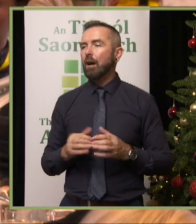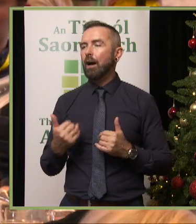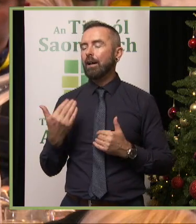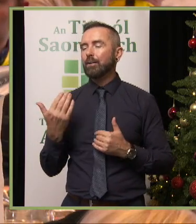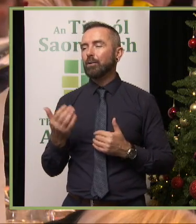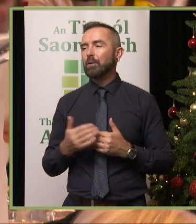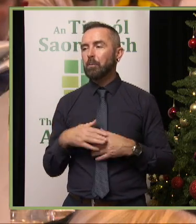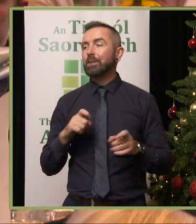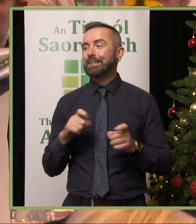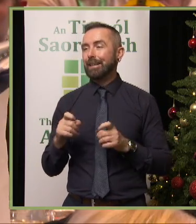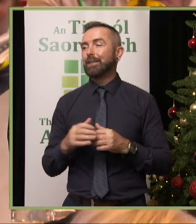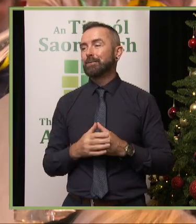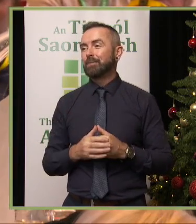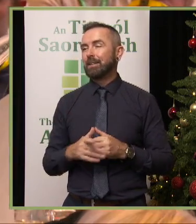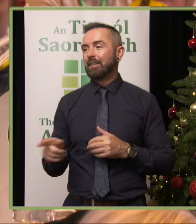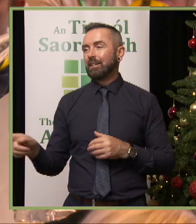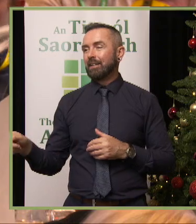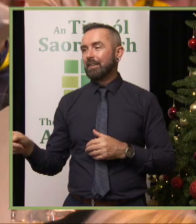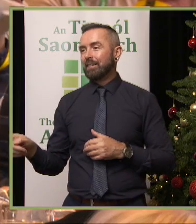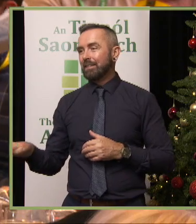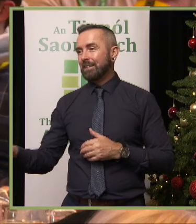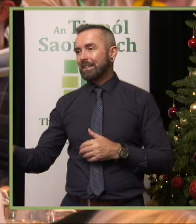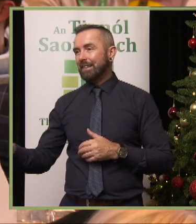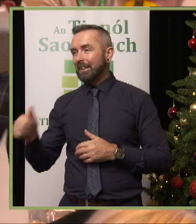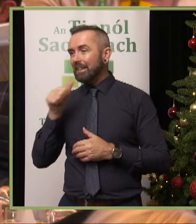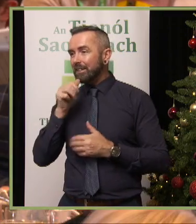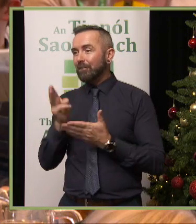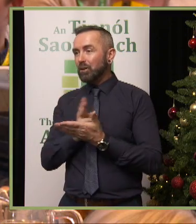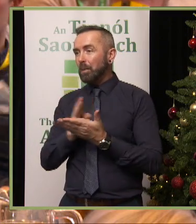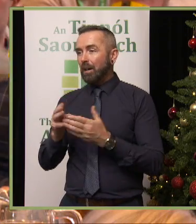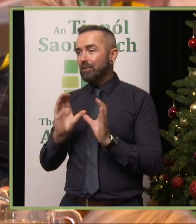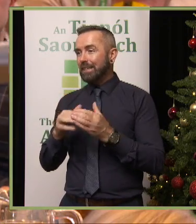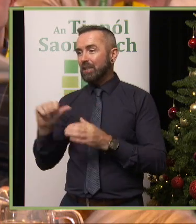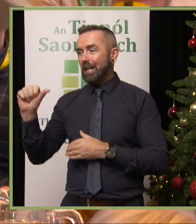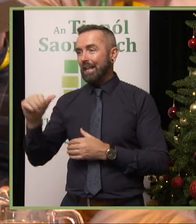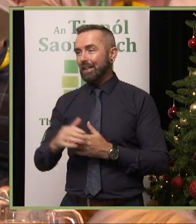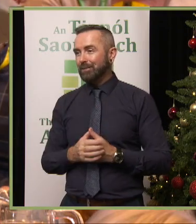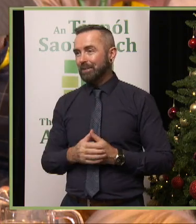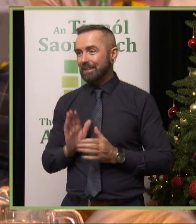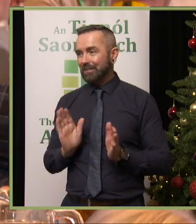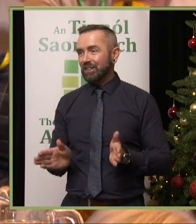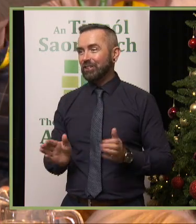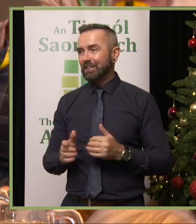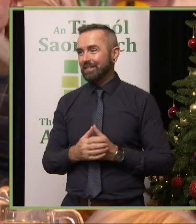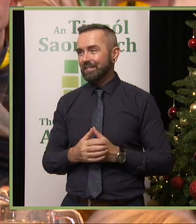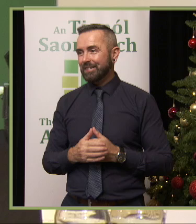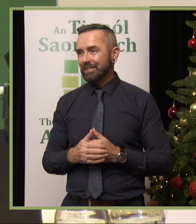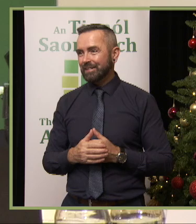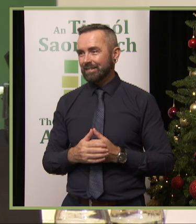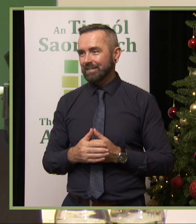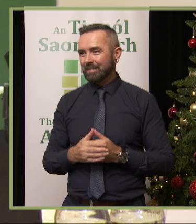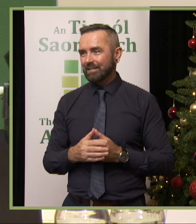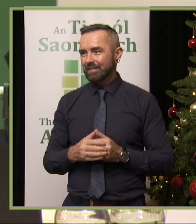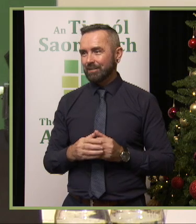dedicated biodiversity officers, and the number being determined by the population density, so that you don't have one for the 4 in each borough in